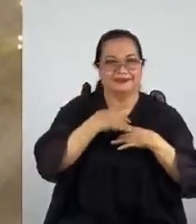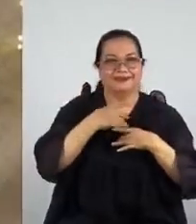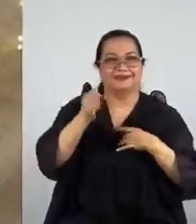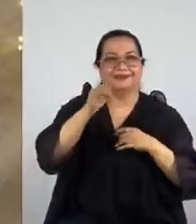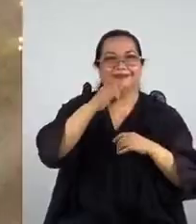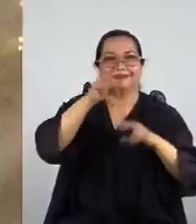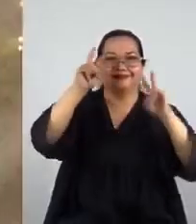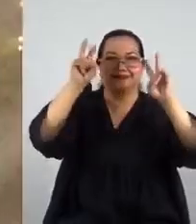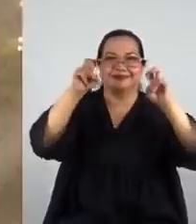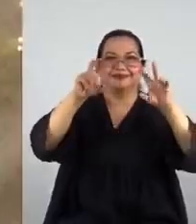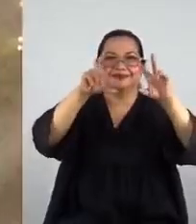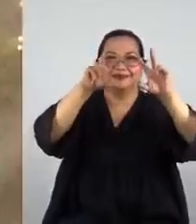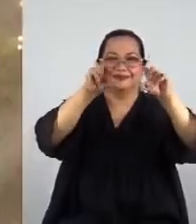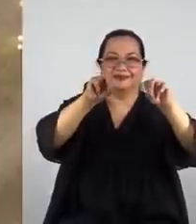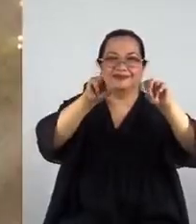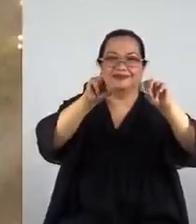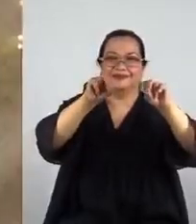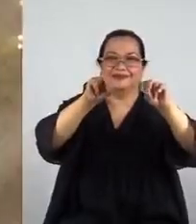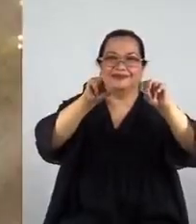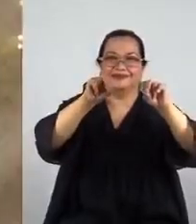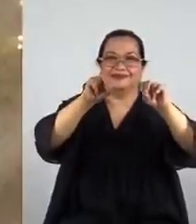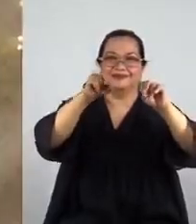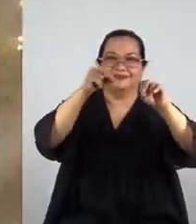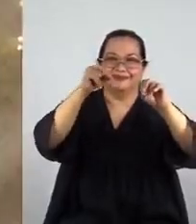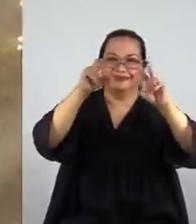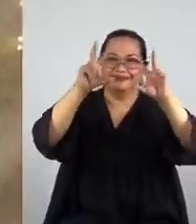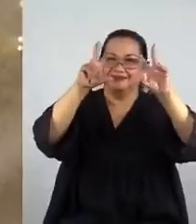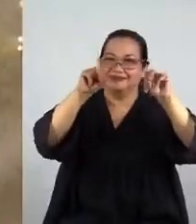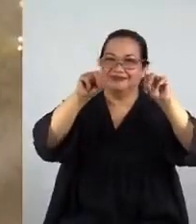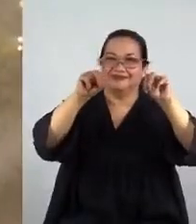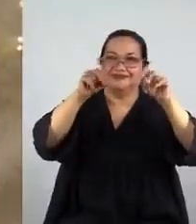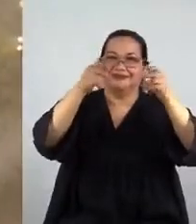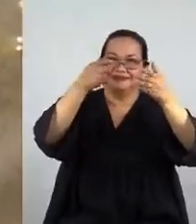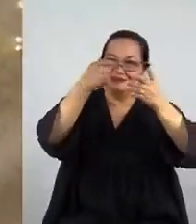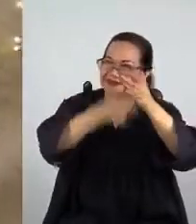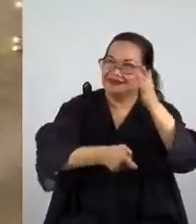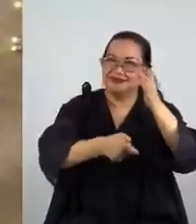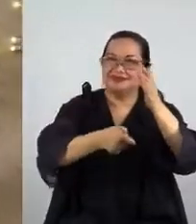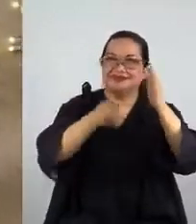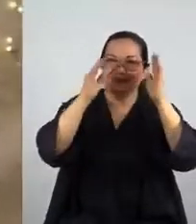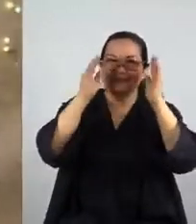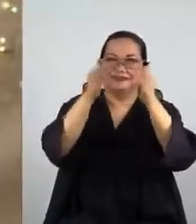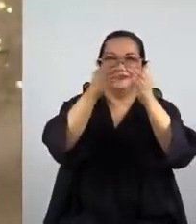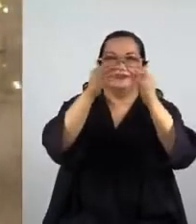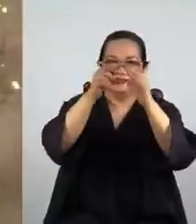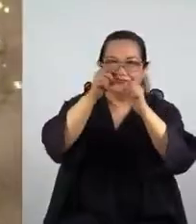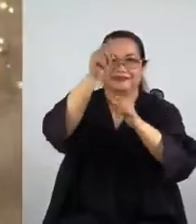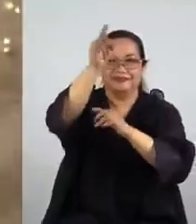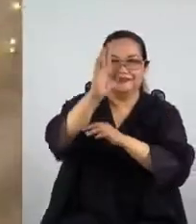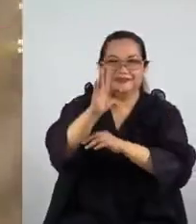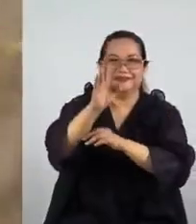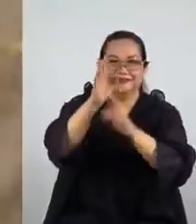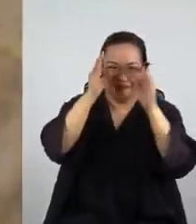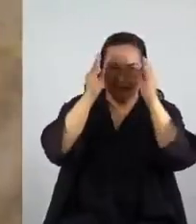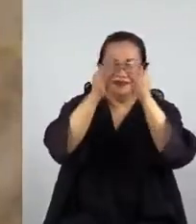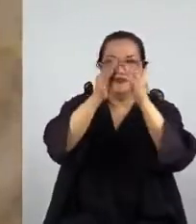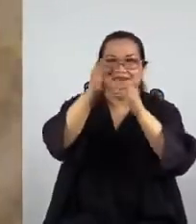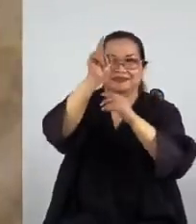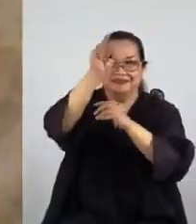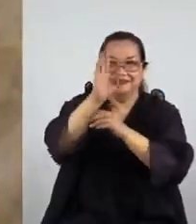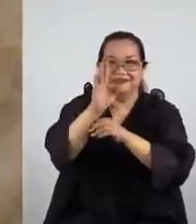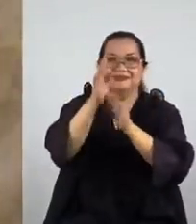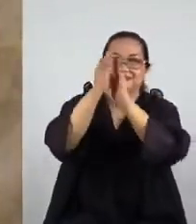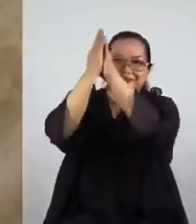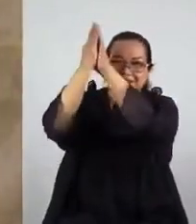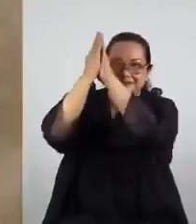slogan, "No Christ." That's the first. No Christ. Focus on him. Concentrate on him. Be intimate with